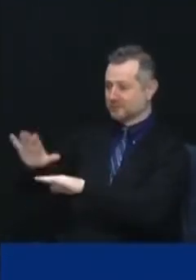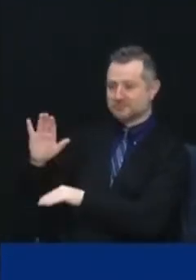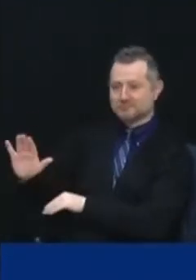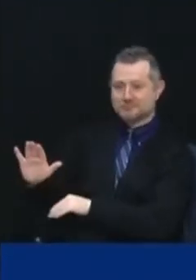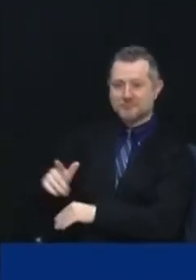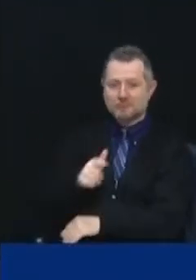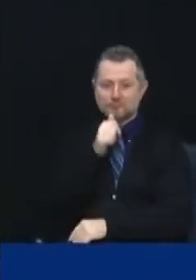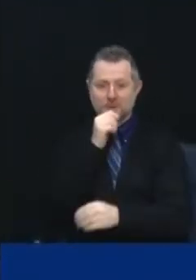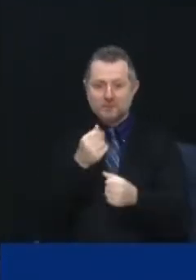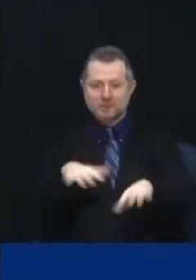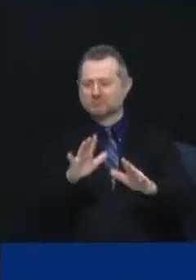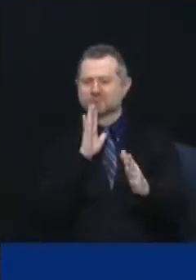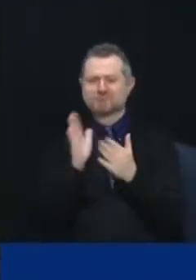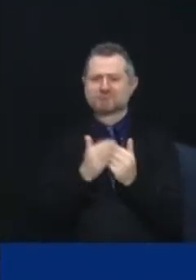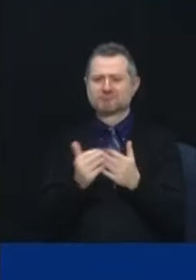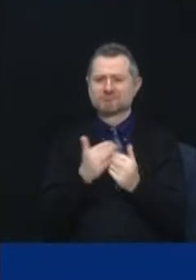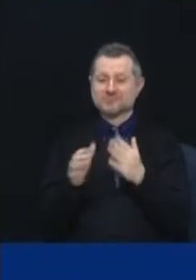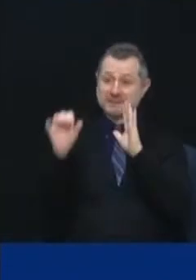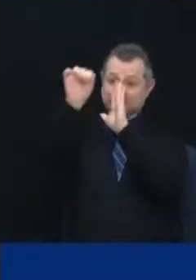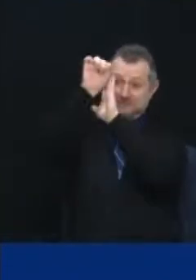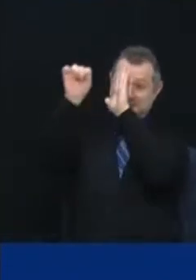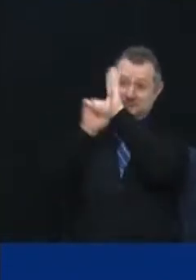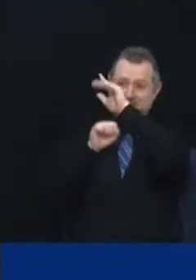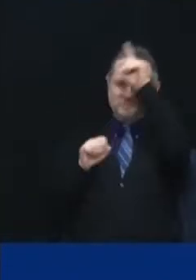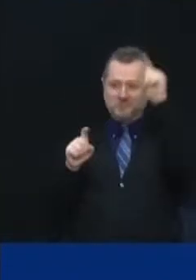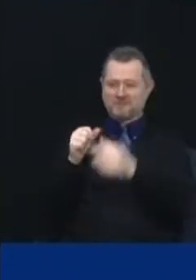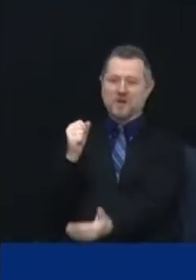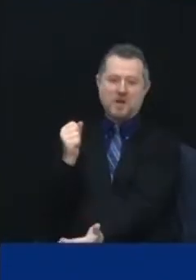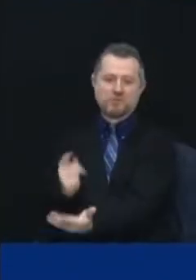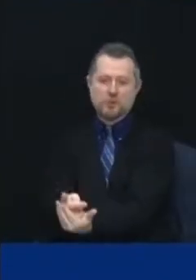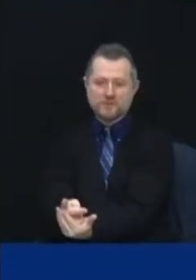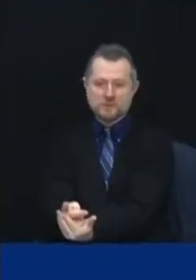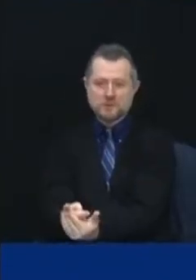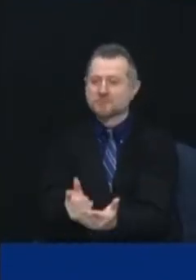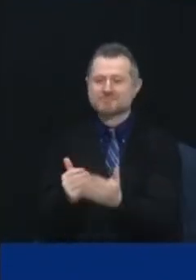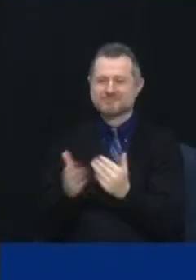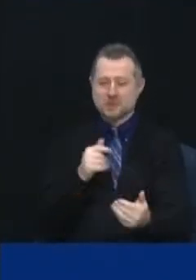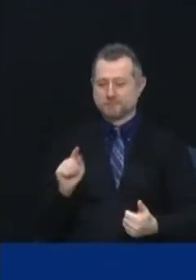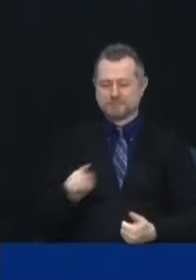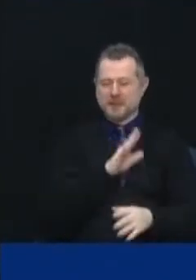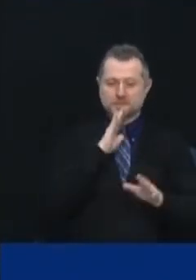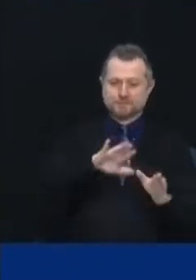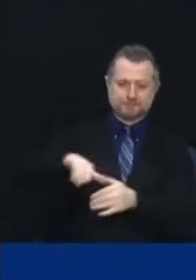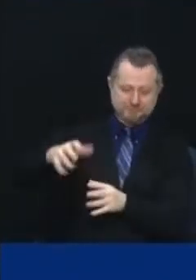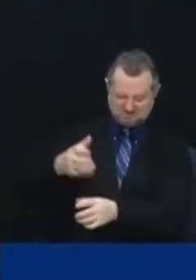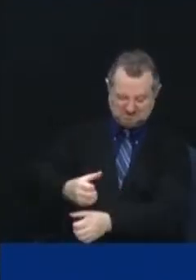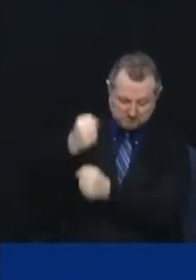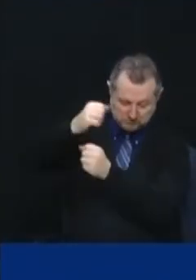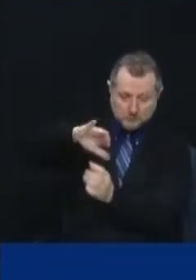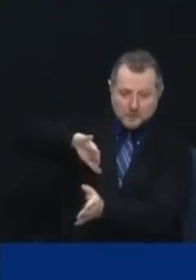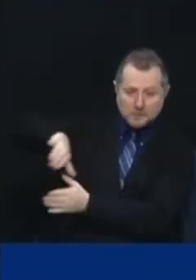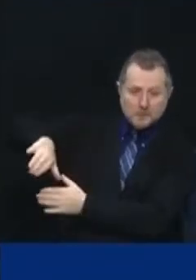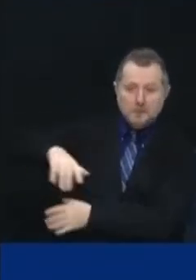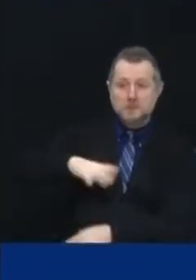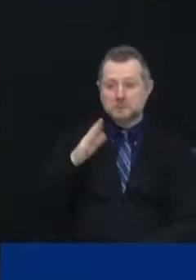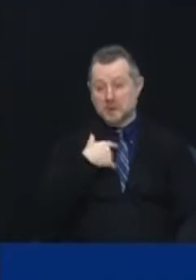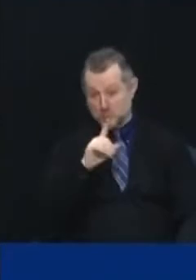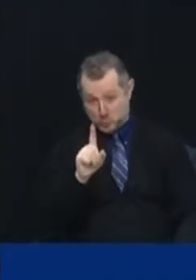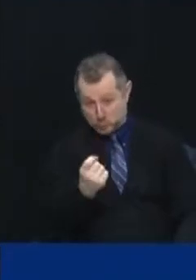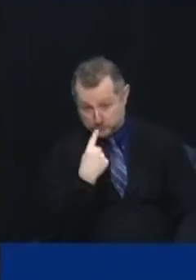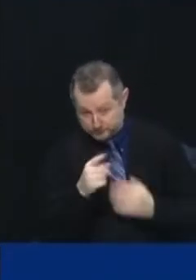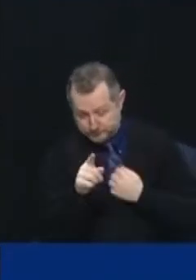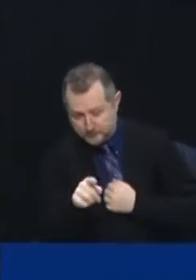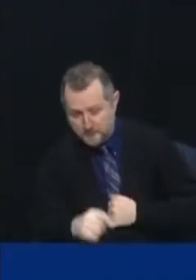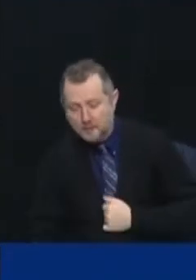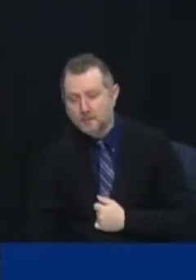The state has to approve the regulation, but that's neither here nor there. The question is, what should the